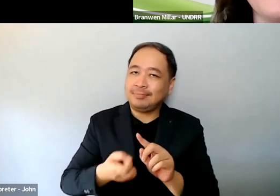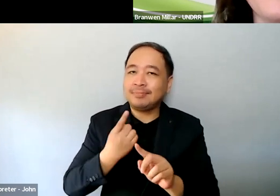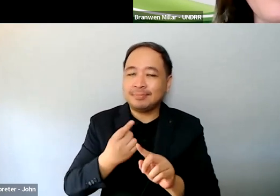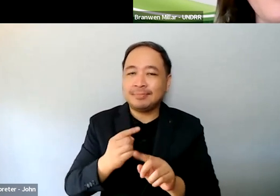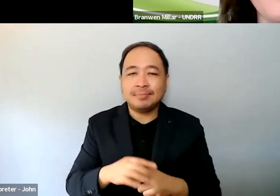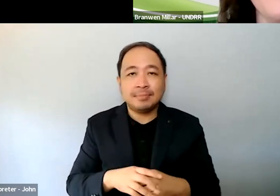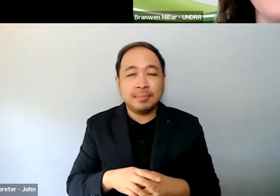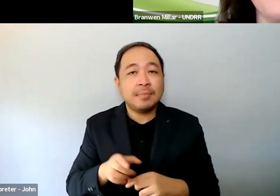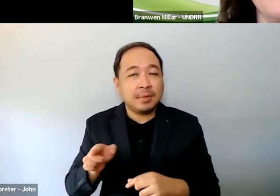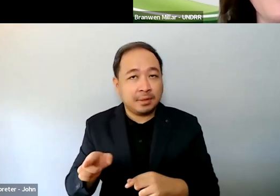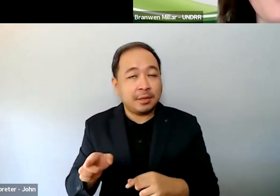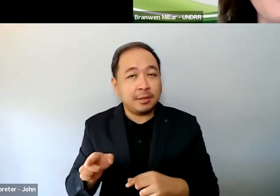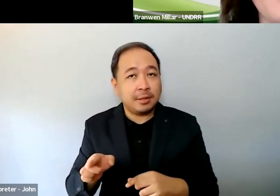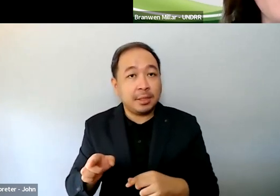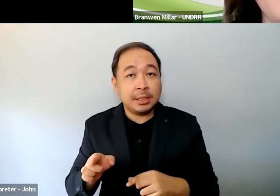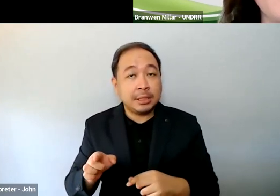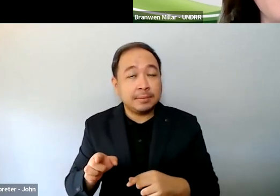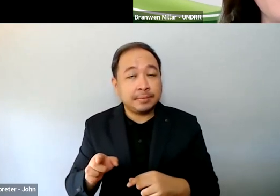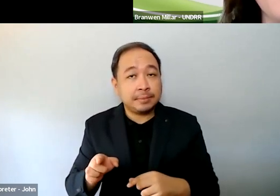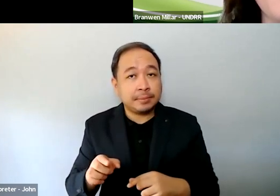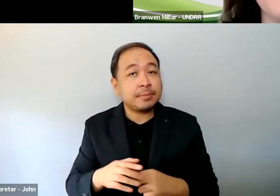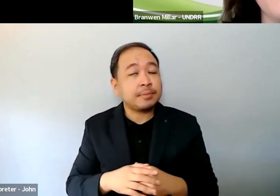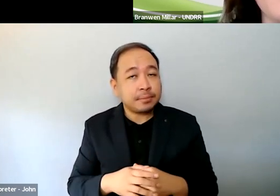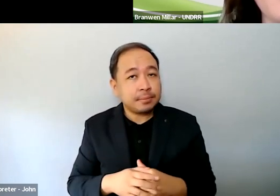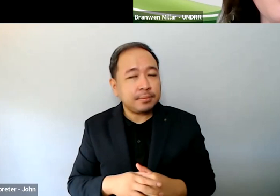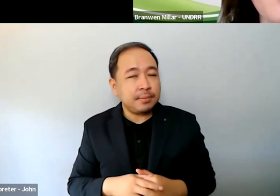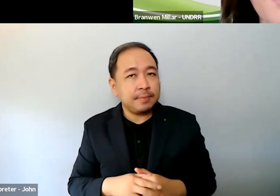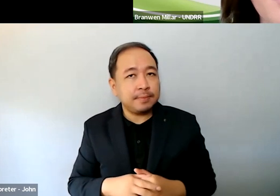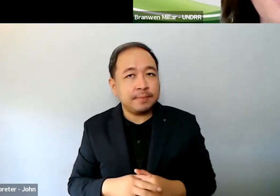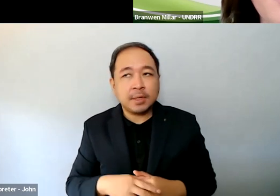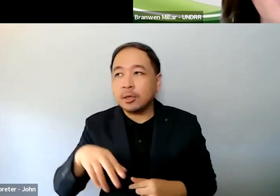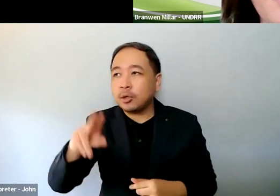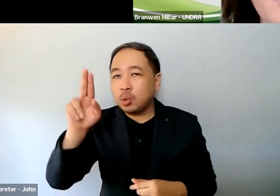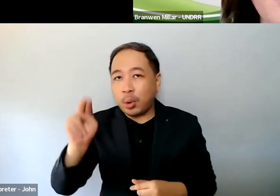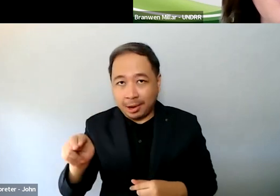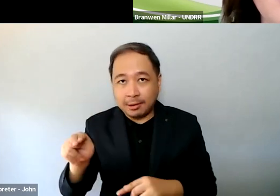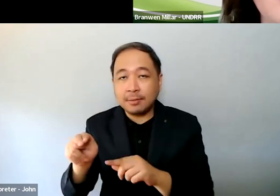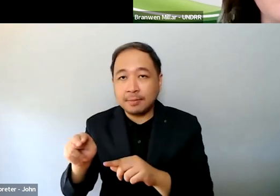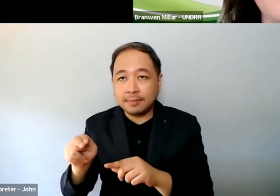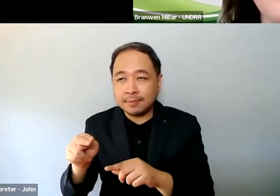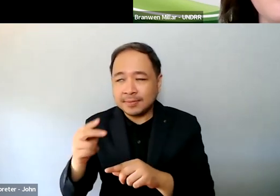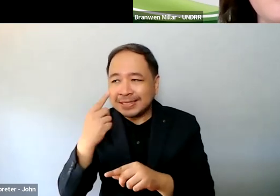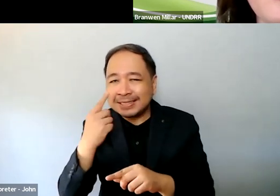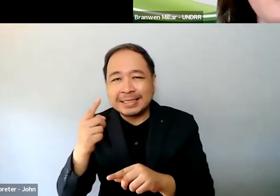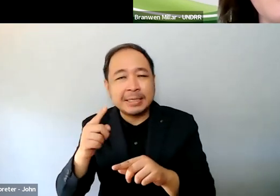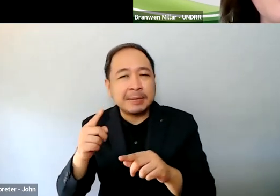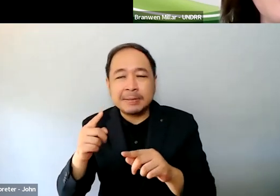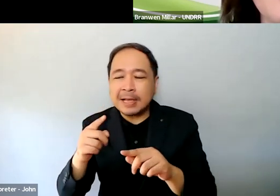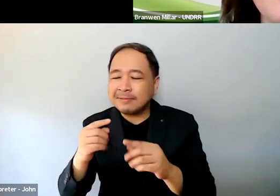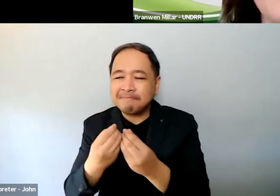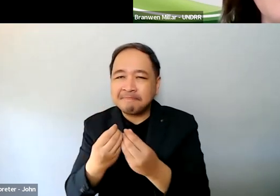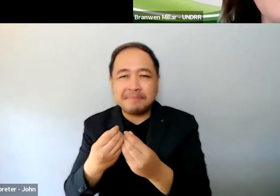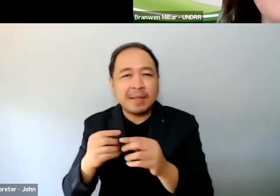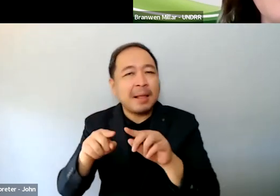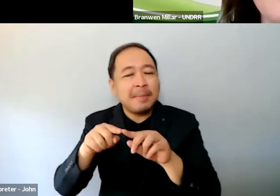as a case in point when partnership, various UN agencies are looking at multiple agendas together.